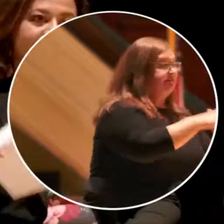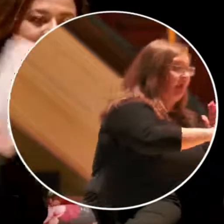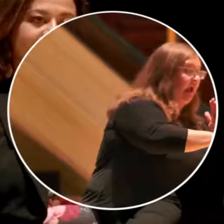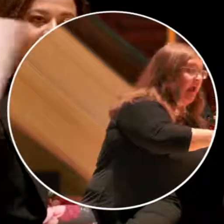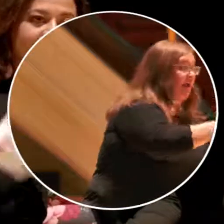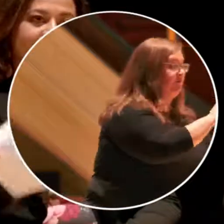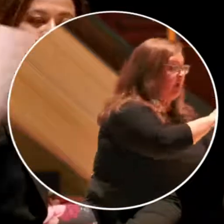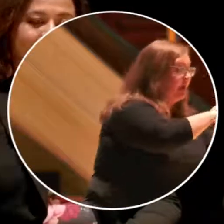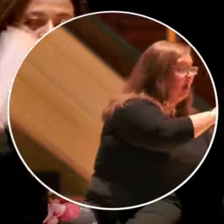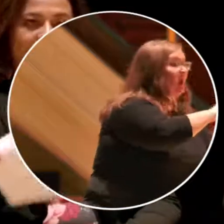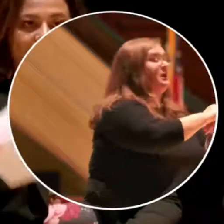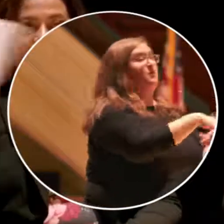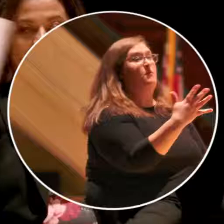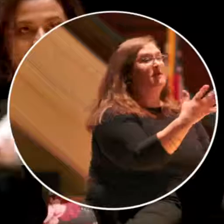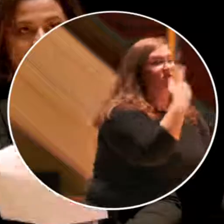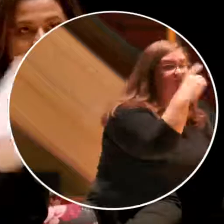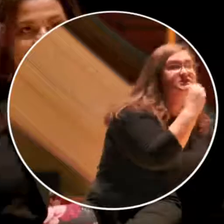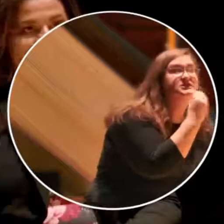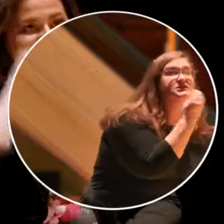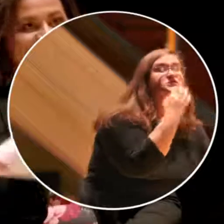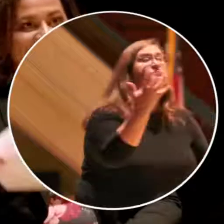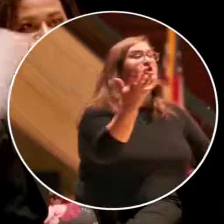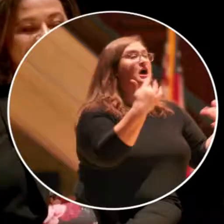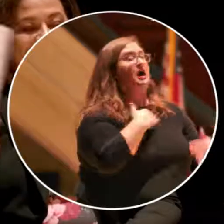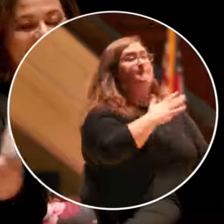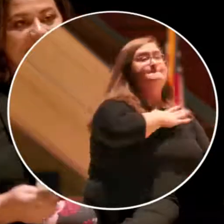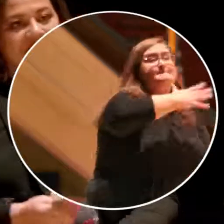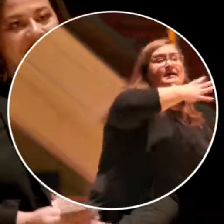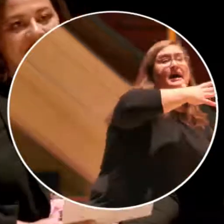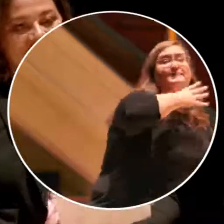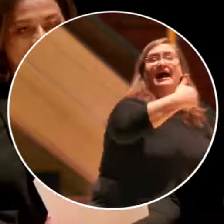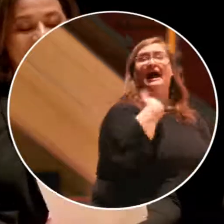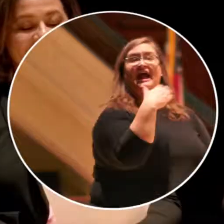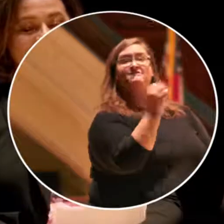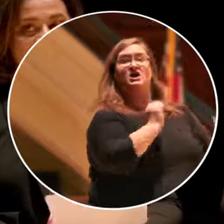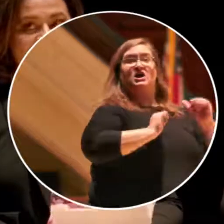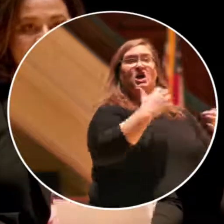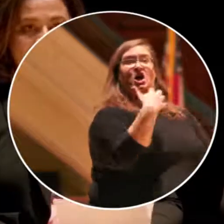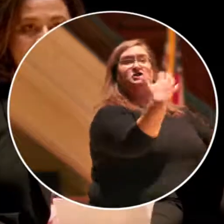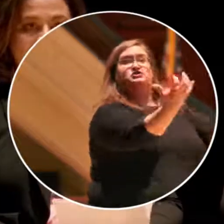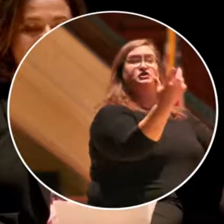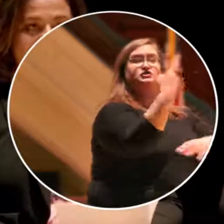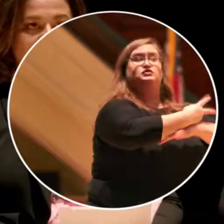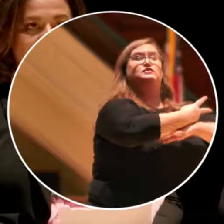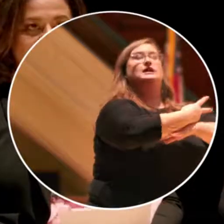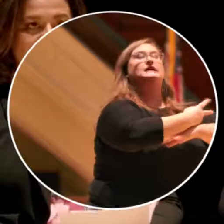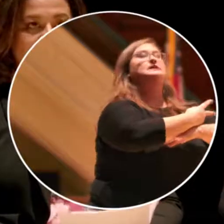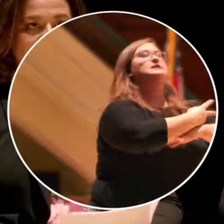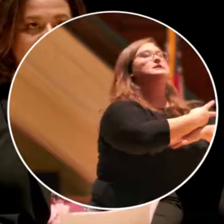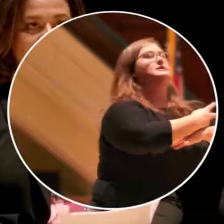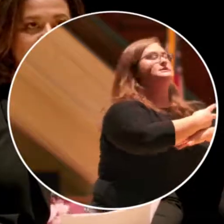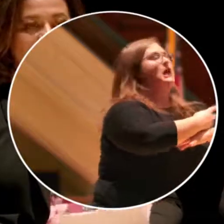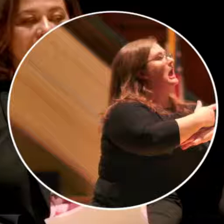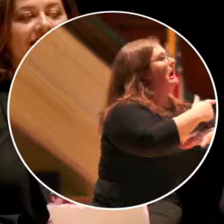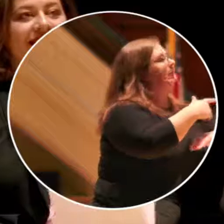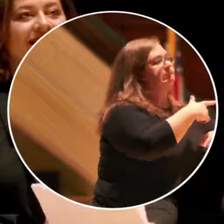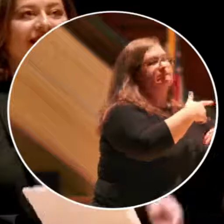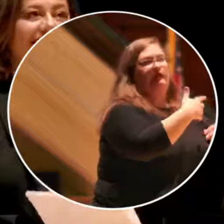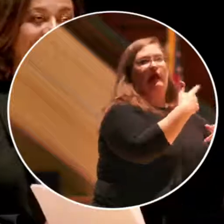work? Mom, what's for dinner? Mom, I have a concert in 2 days and I need, insert